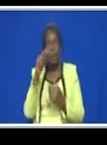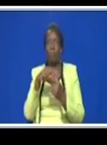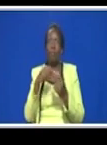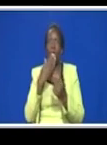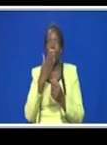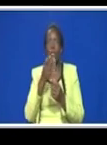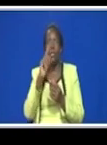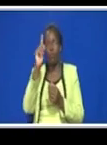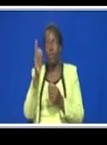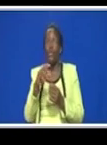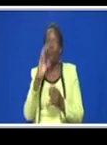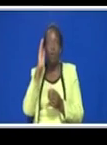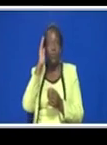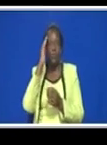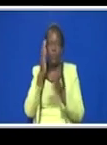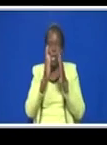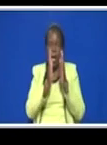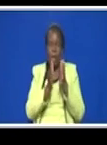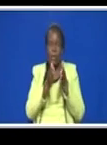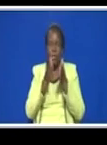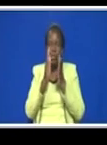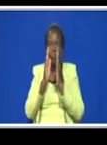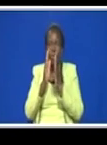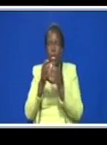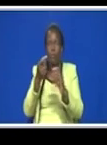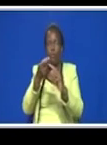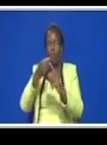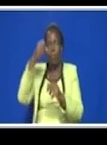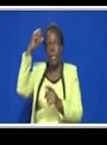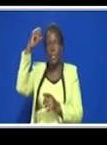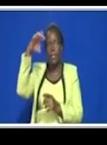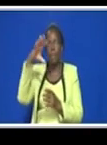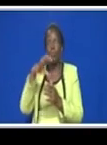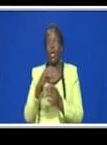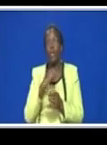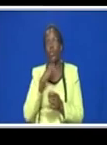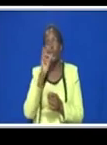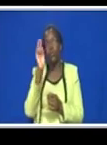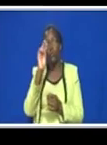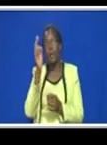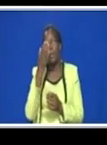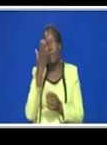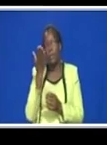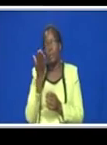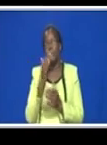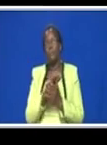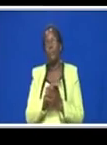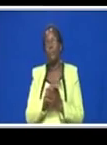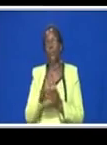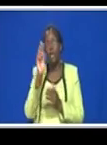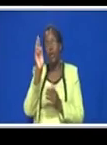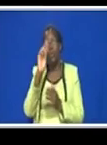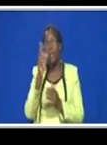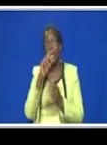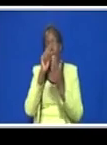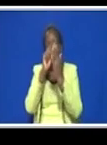the arrangement, the order from the sun. So as we look at that, looking at the